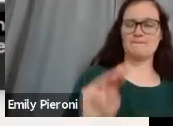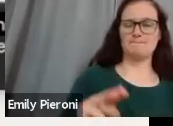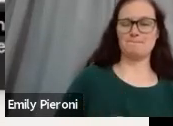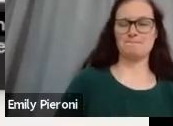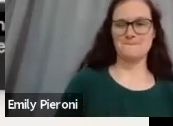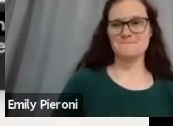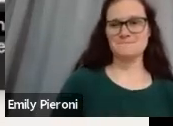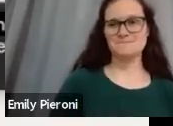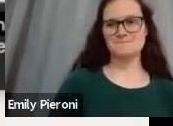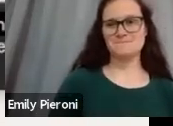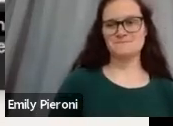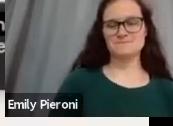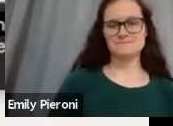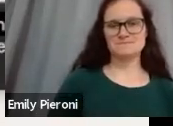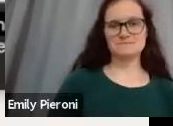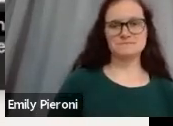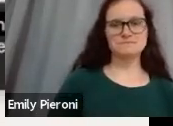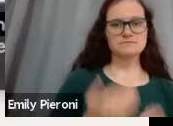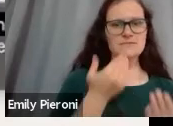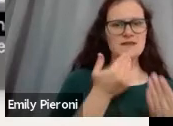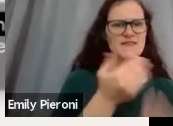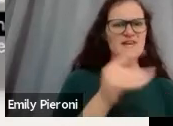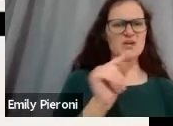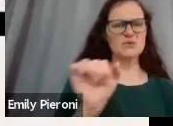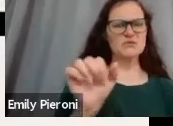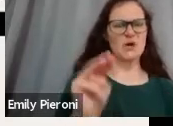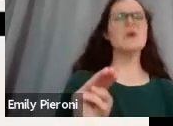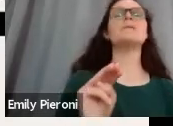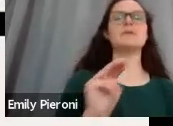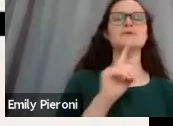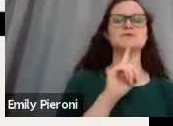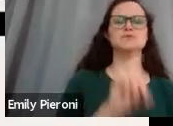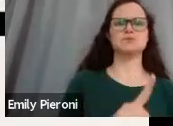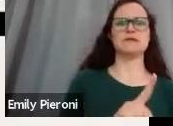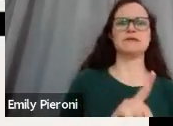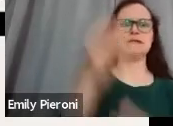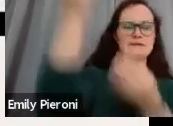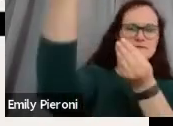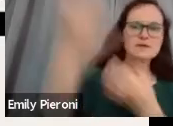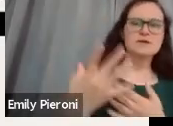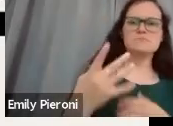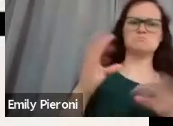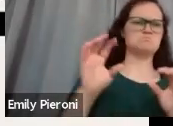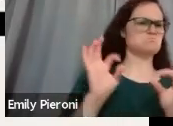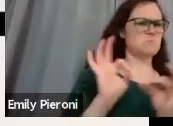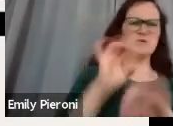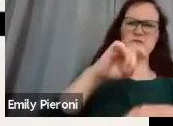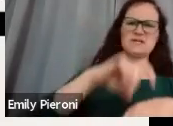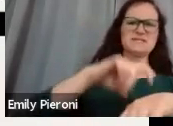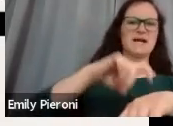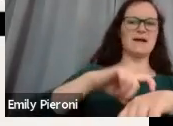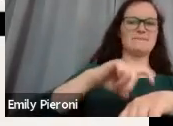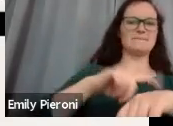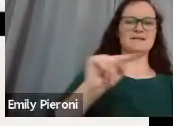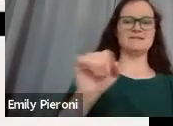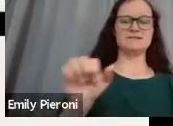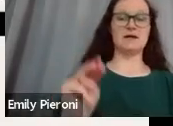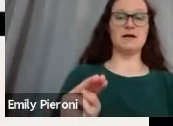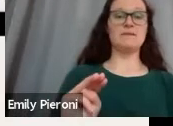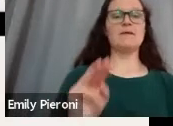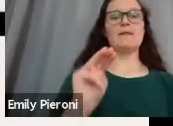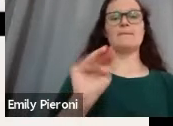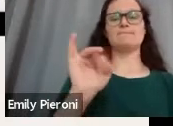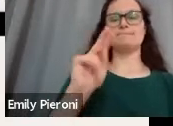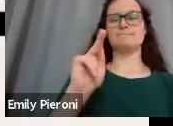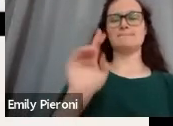Yeah, thank you, Tom. That was very, very informative and also very timely. This talk that Tom just gave and the one that Mike is going to